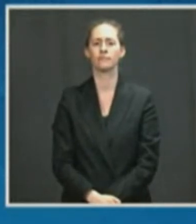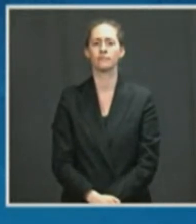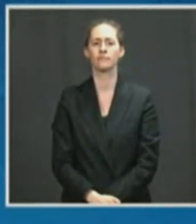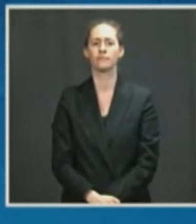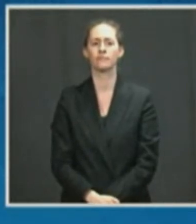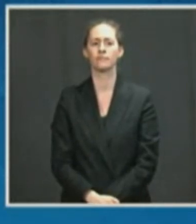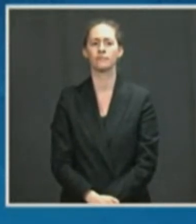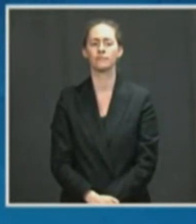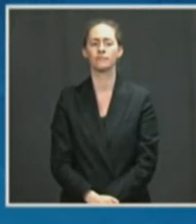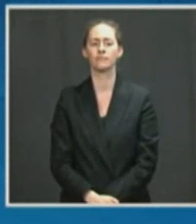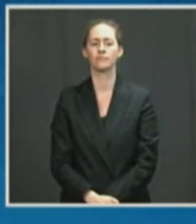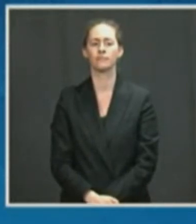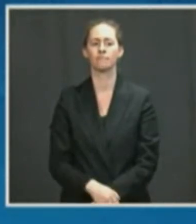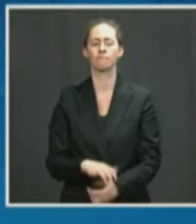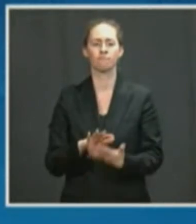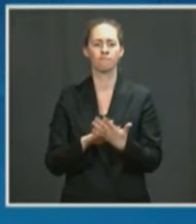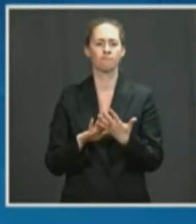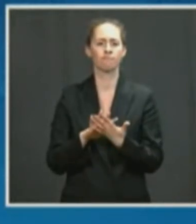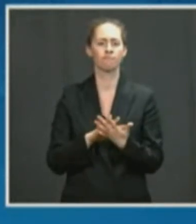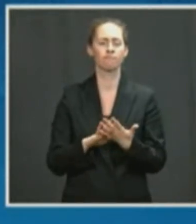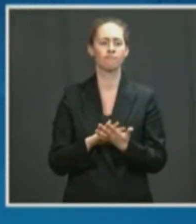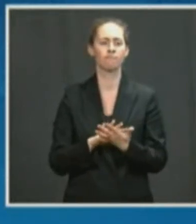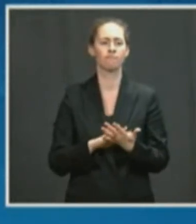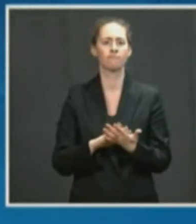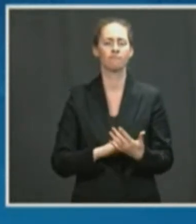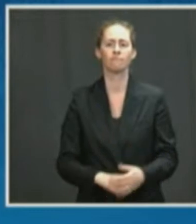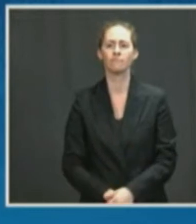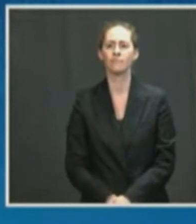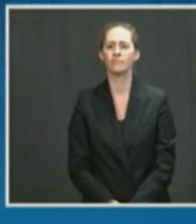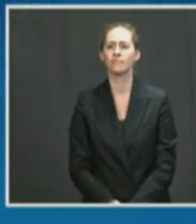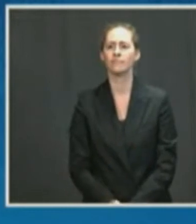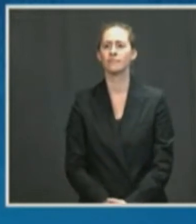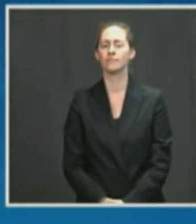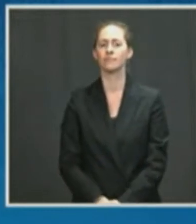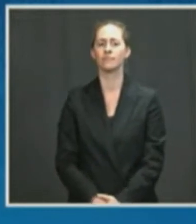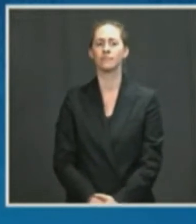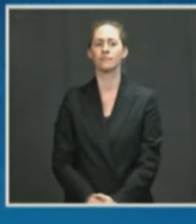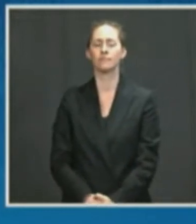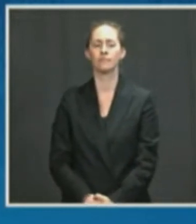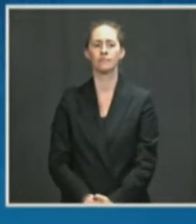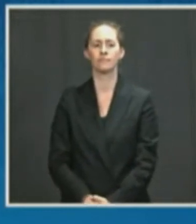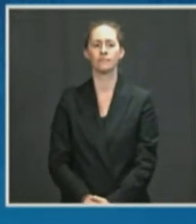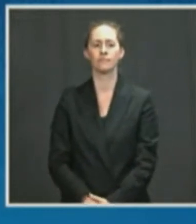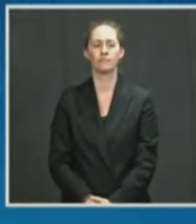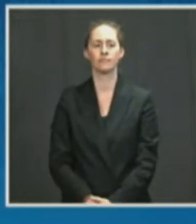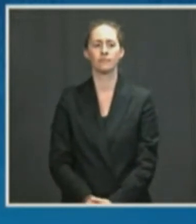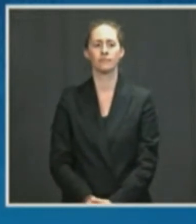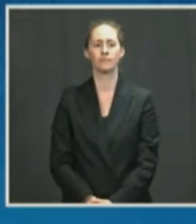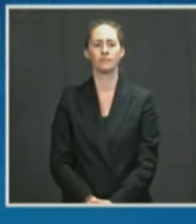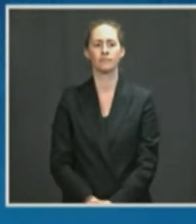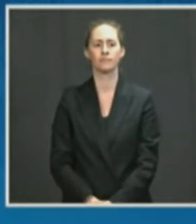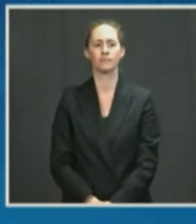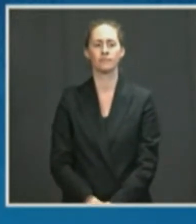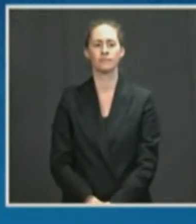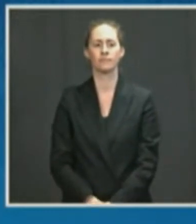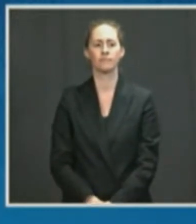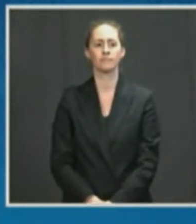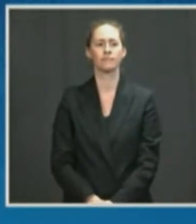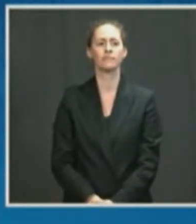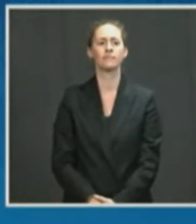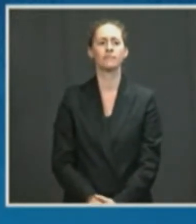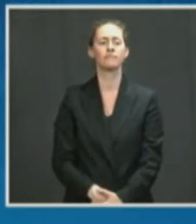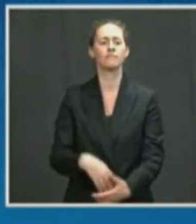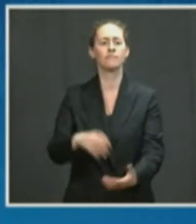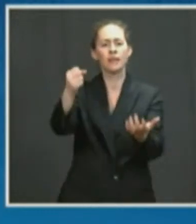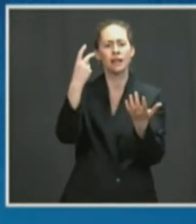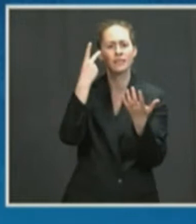outline transparency and where you can see any loan, any kind of money, and its use. We did away